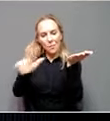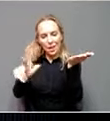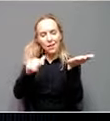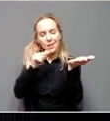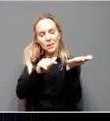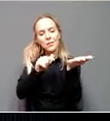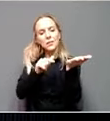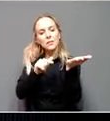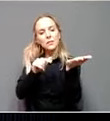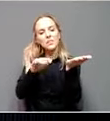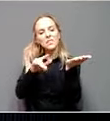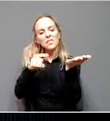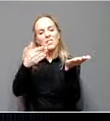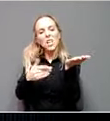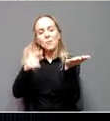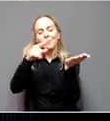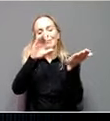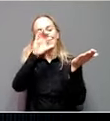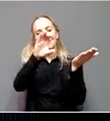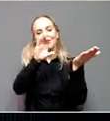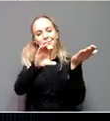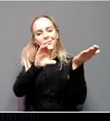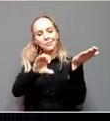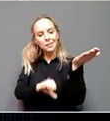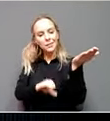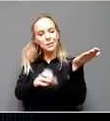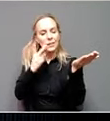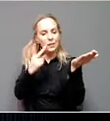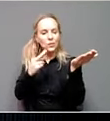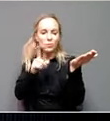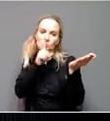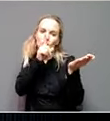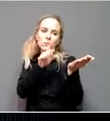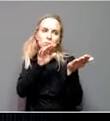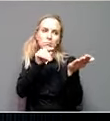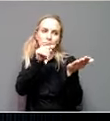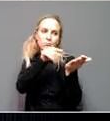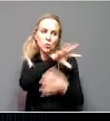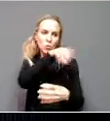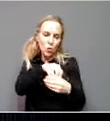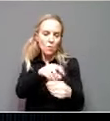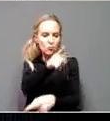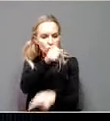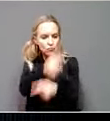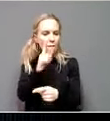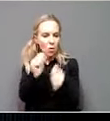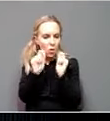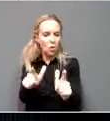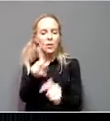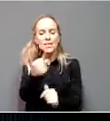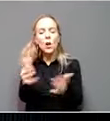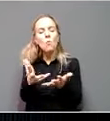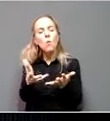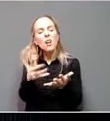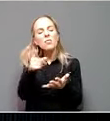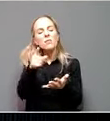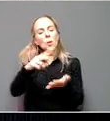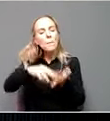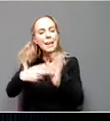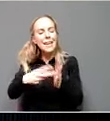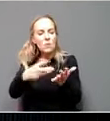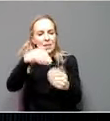sub pieces are in it you wanted to see discussed to make sure we get right for all of Kentucky. What parts of the bill were you referring to, and do